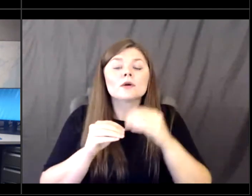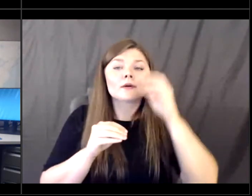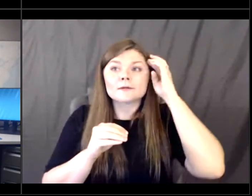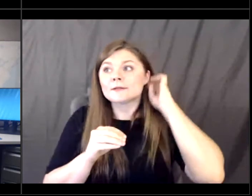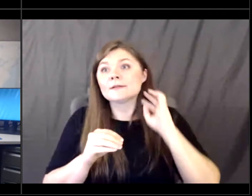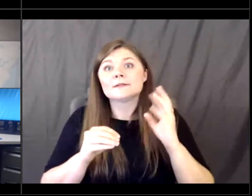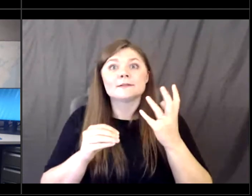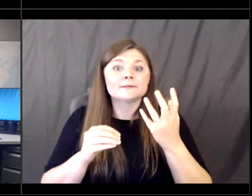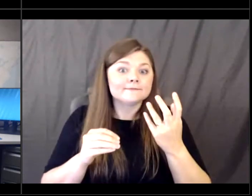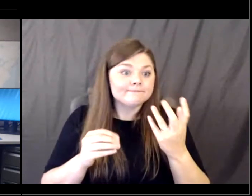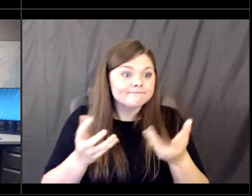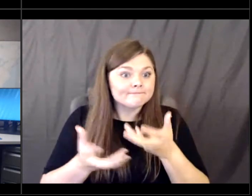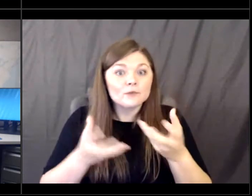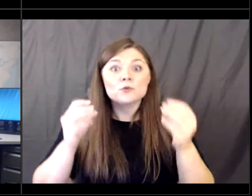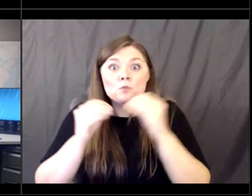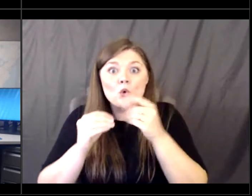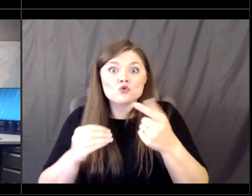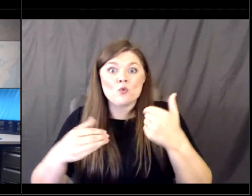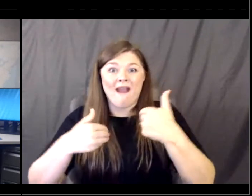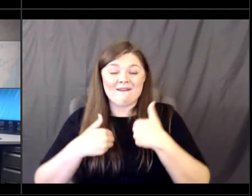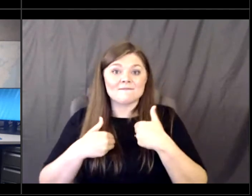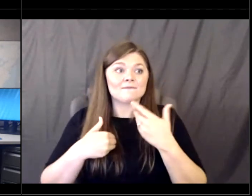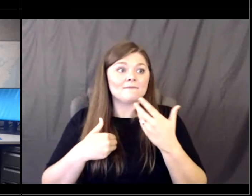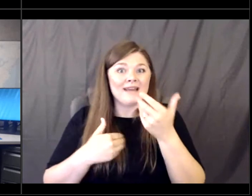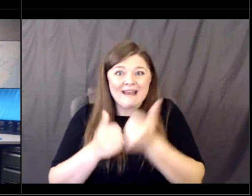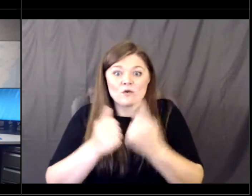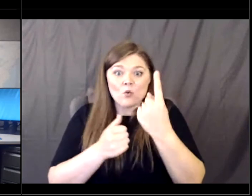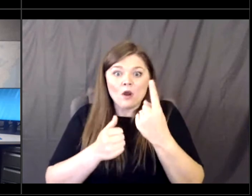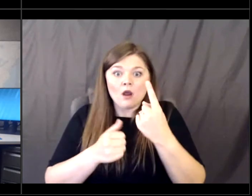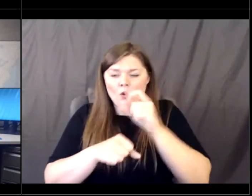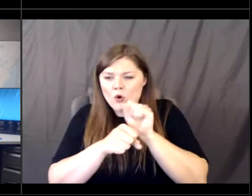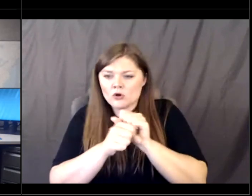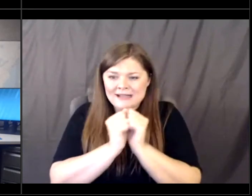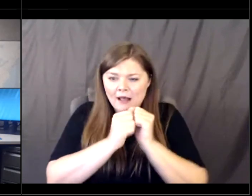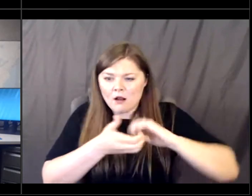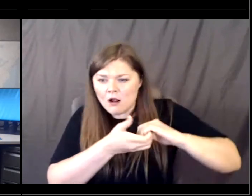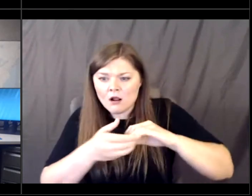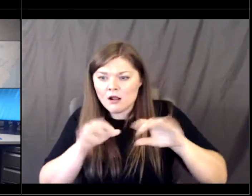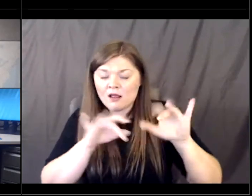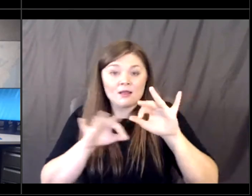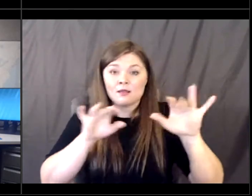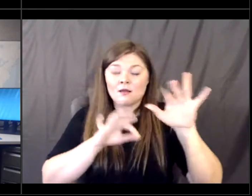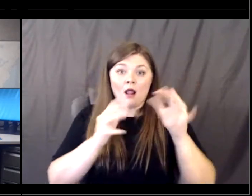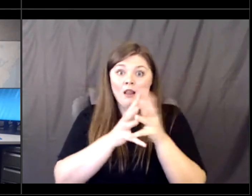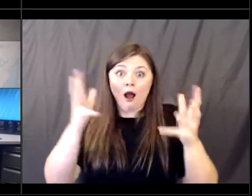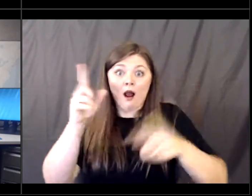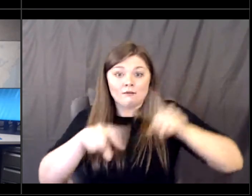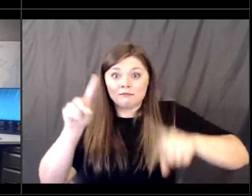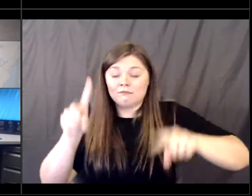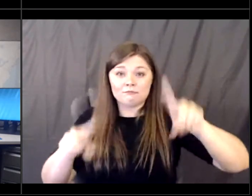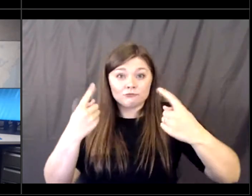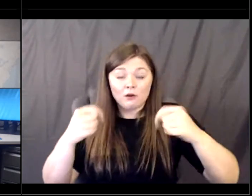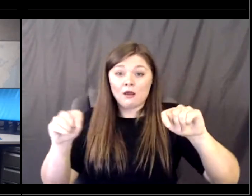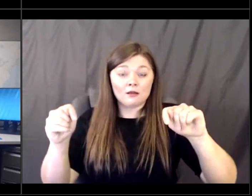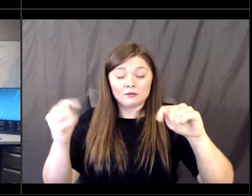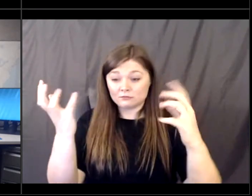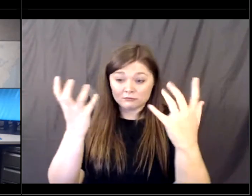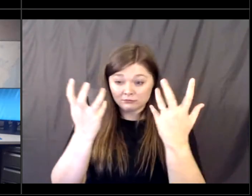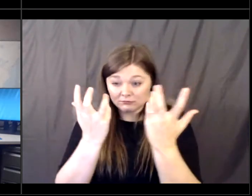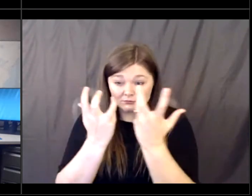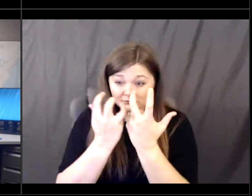noisy it becomes, right? The more you have, and everyone's working on it. And so I think not only with the graphics situation,